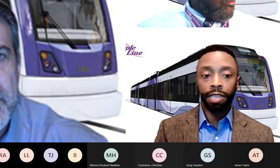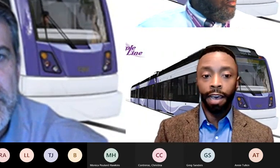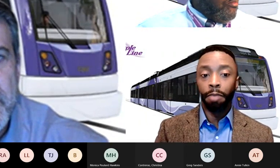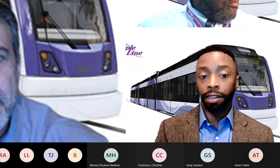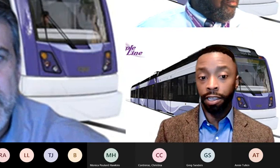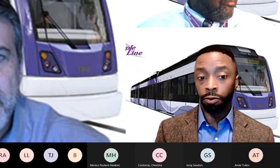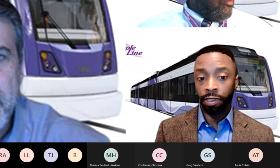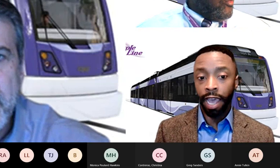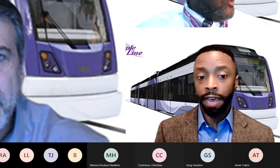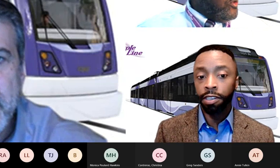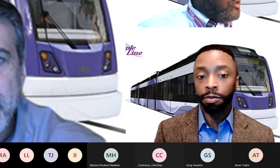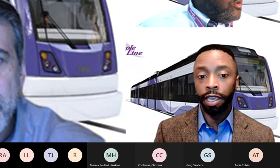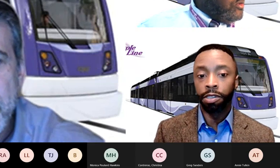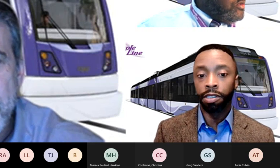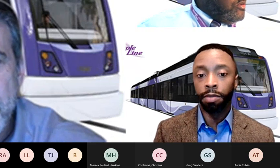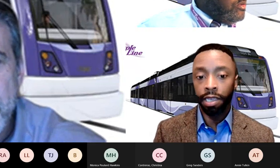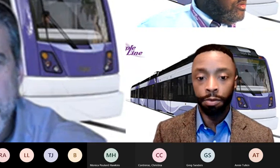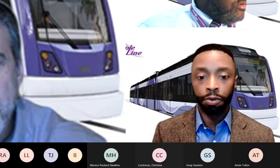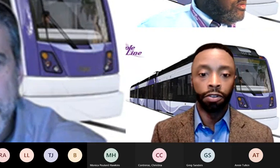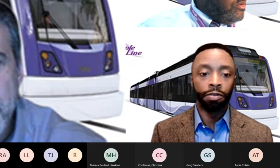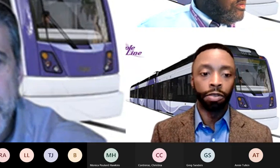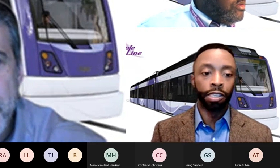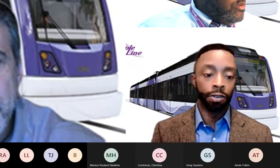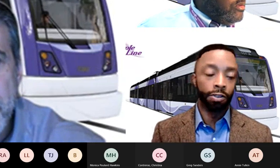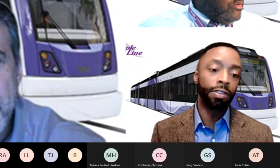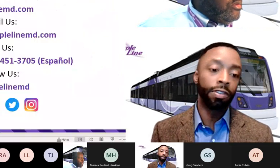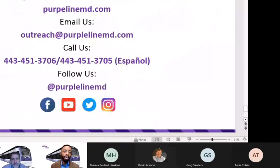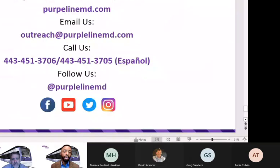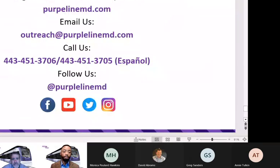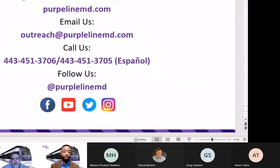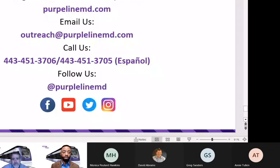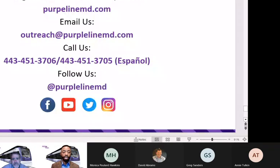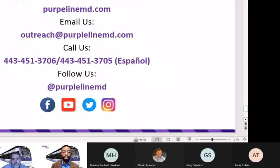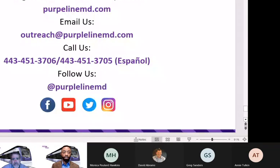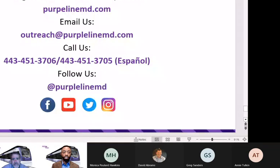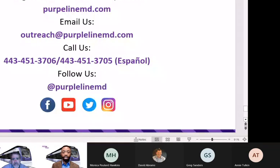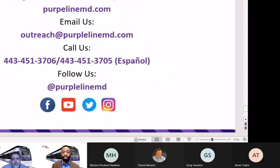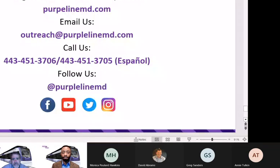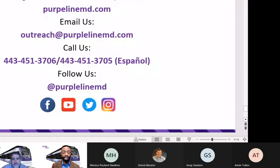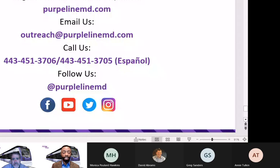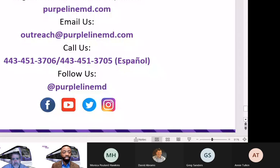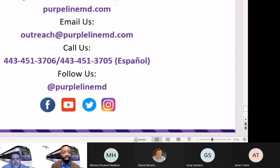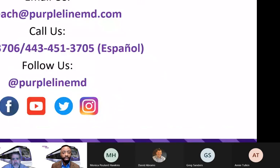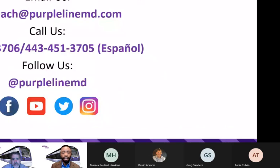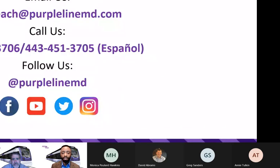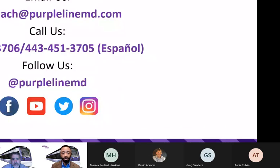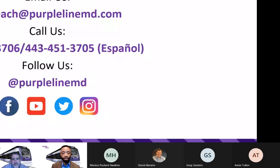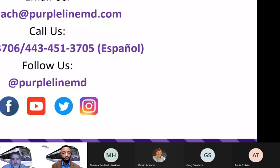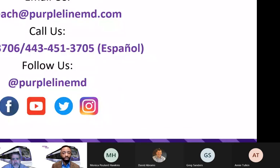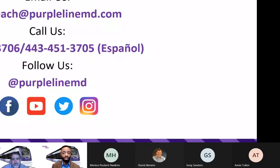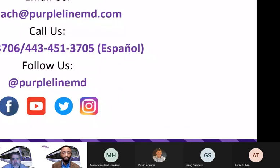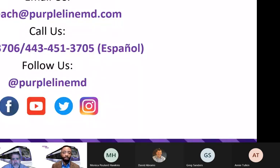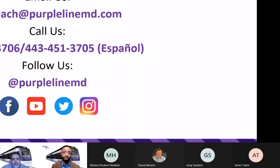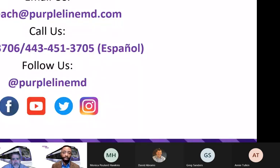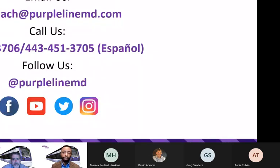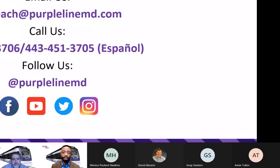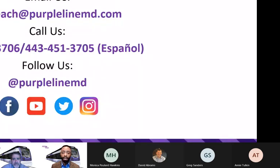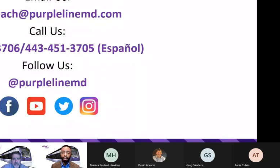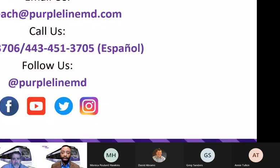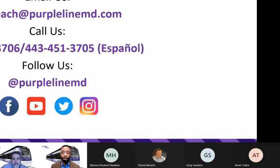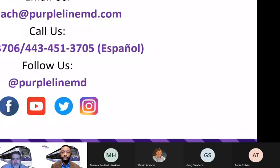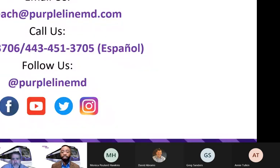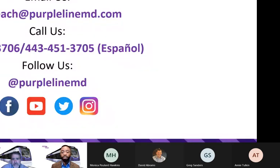Both teams have bilingual staff to be able to meet and produce materials in both English and Spanish. I see we are putting up here